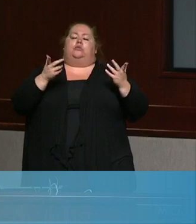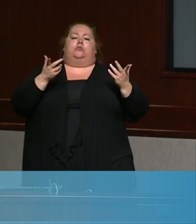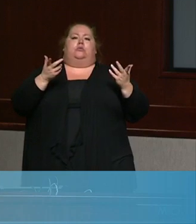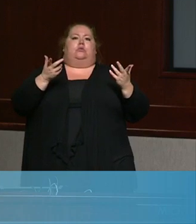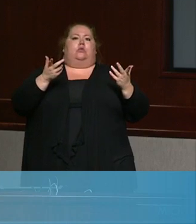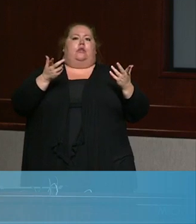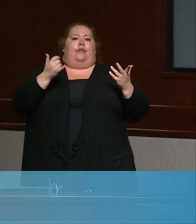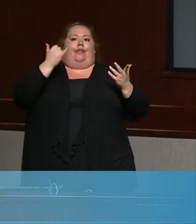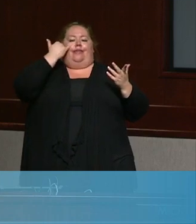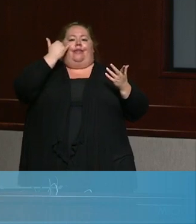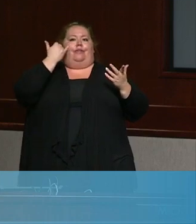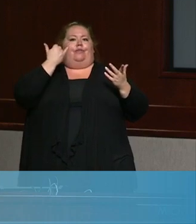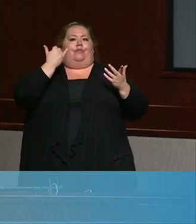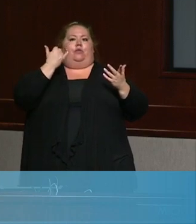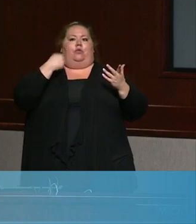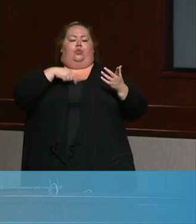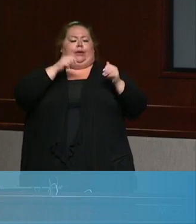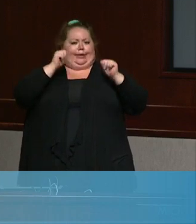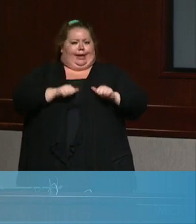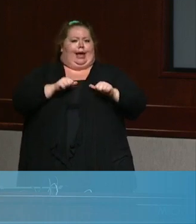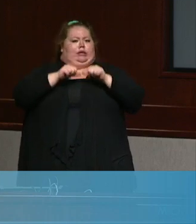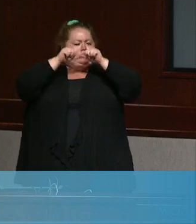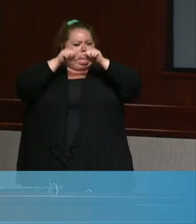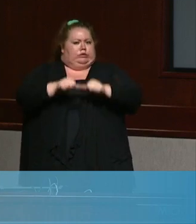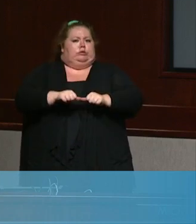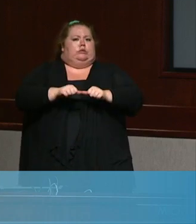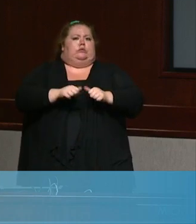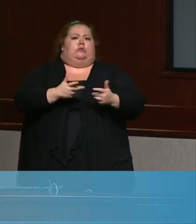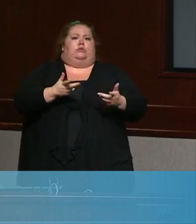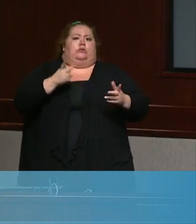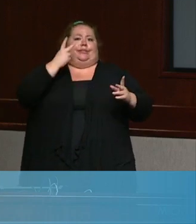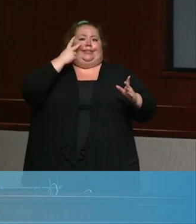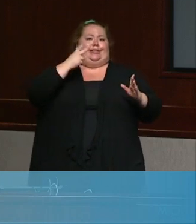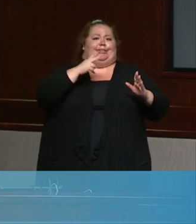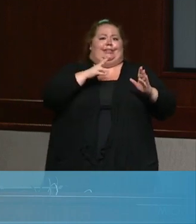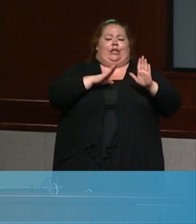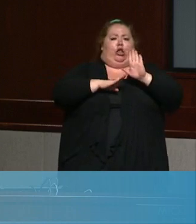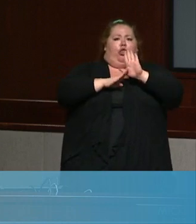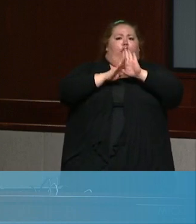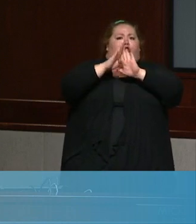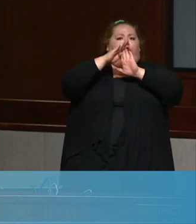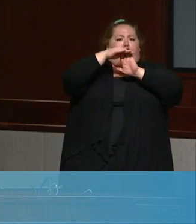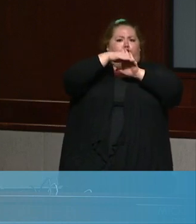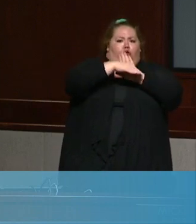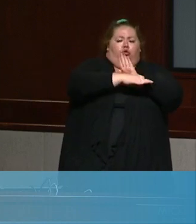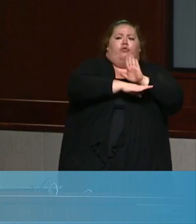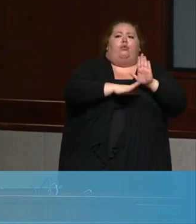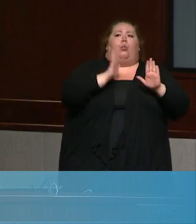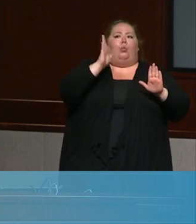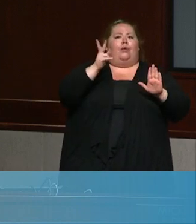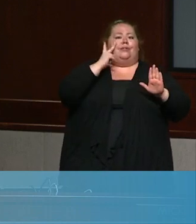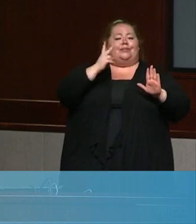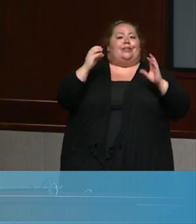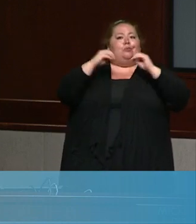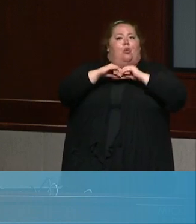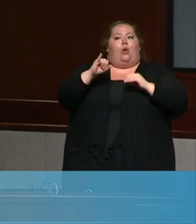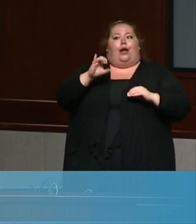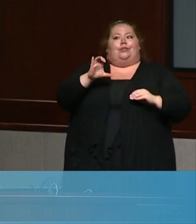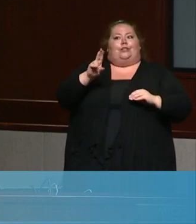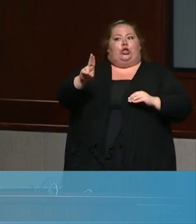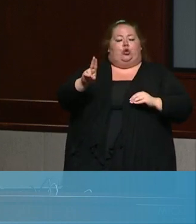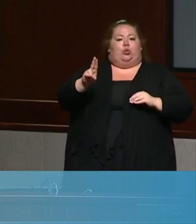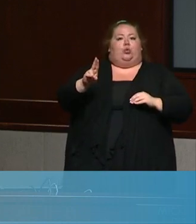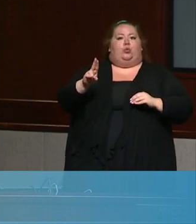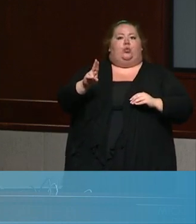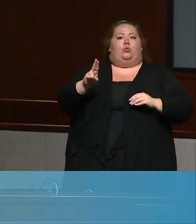that, and what the curve is showing us is we will have more ICU cases than we do beds and